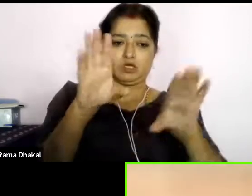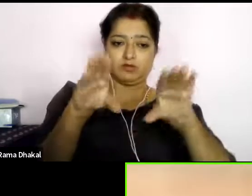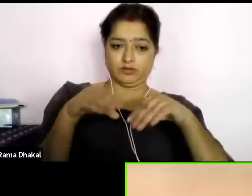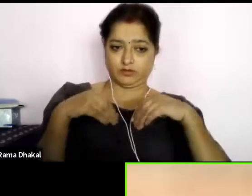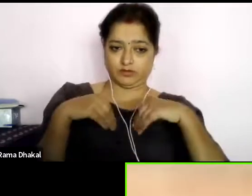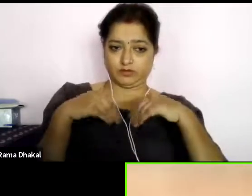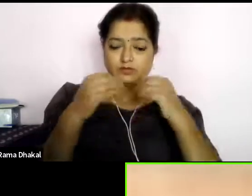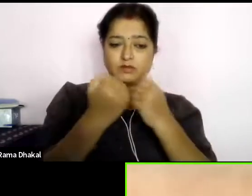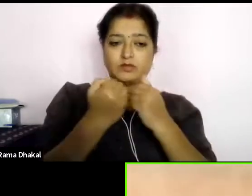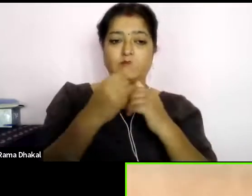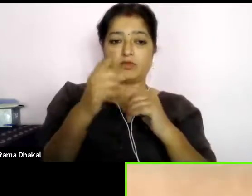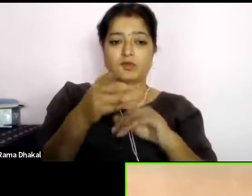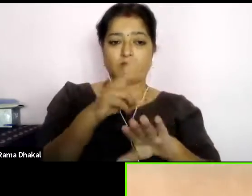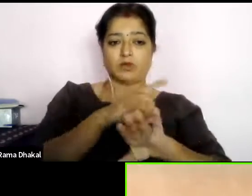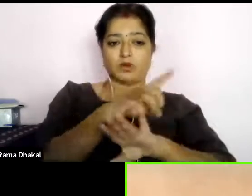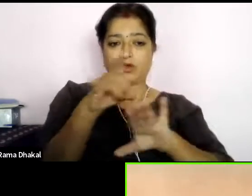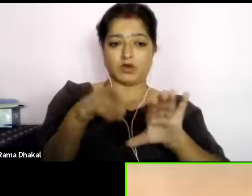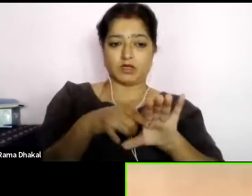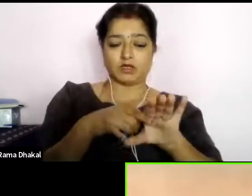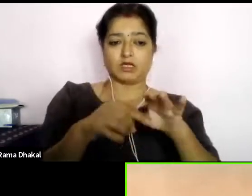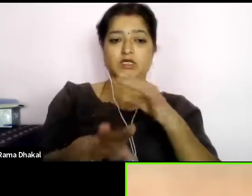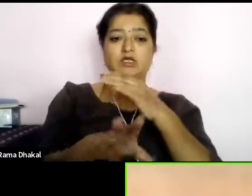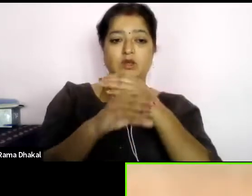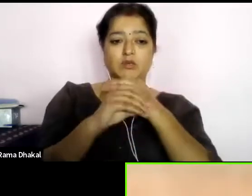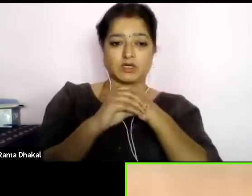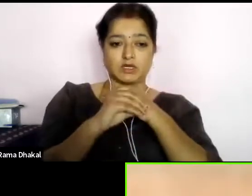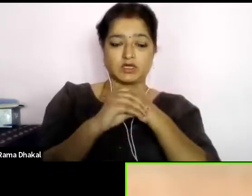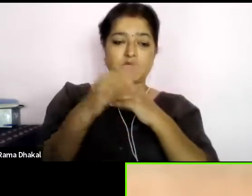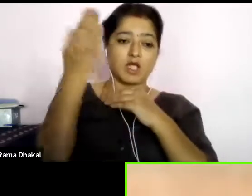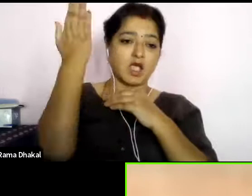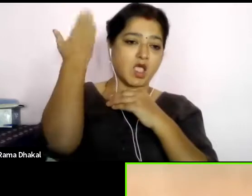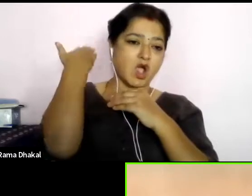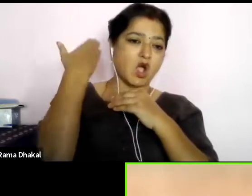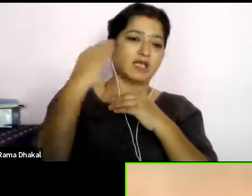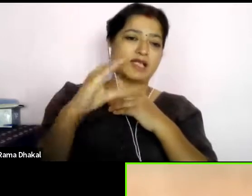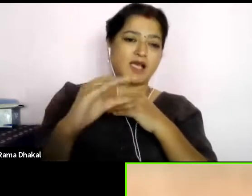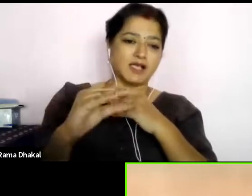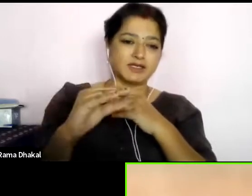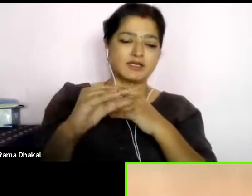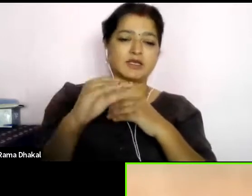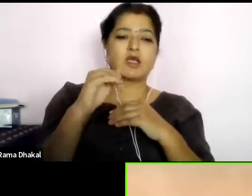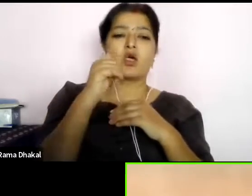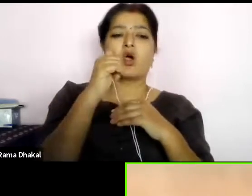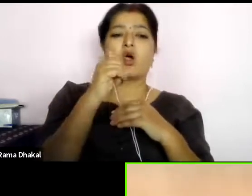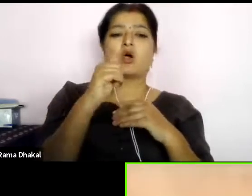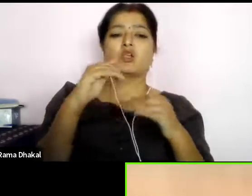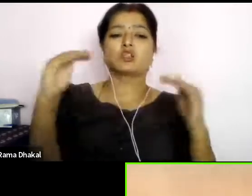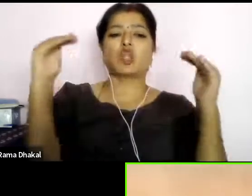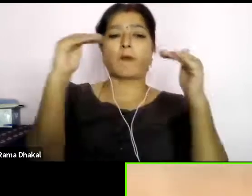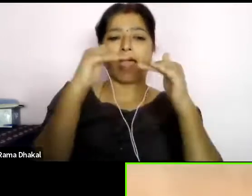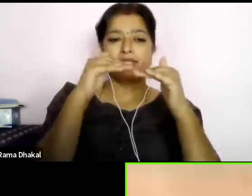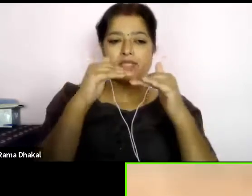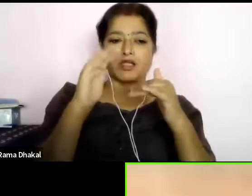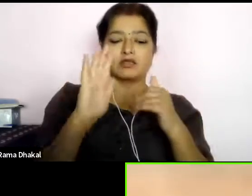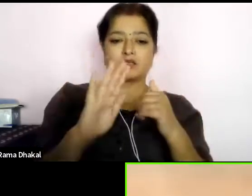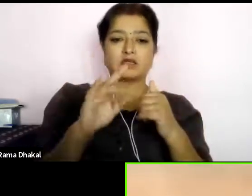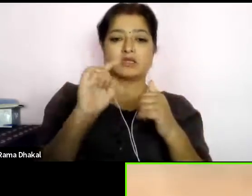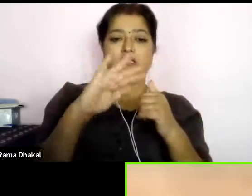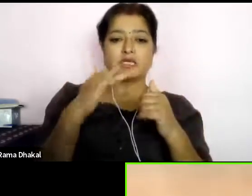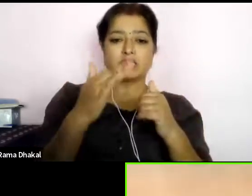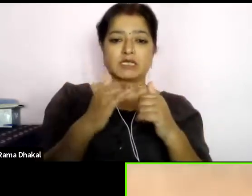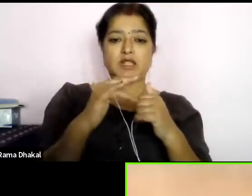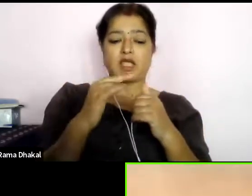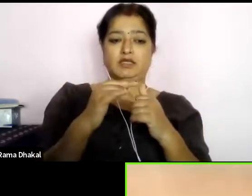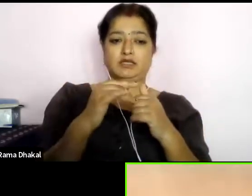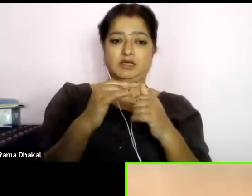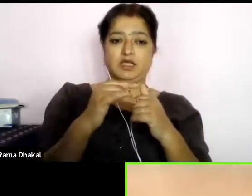against marginalized and underrepresented groups. Because till now, the discussion within the climate change and